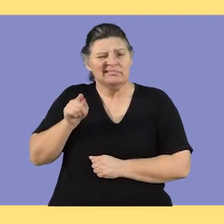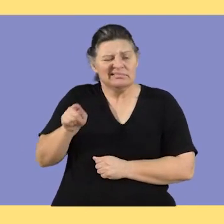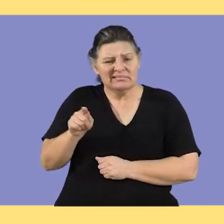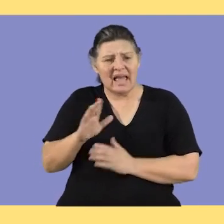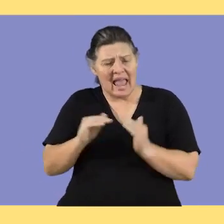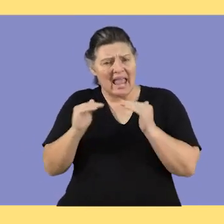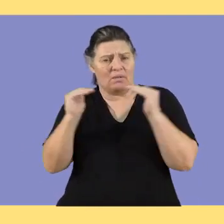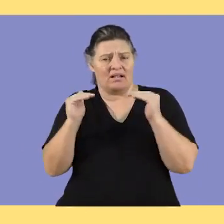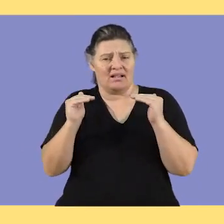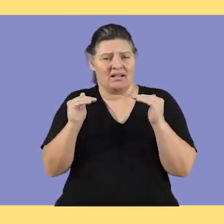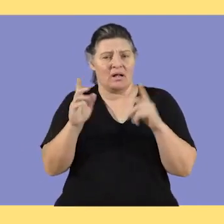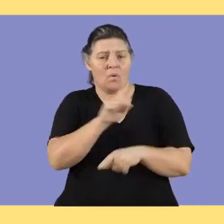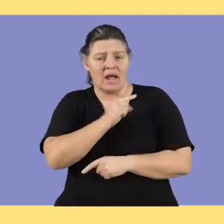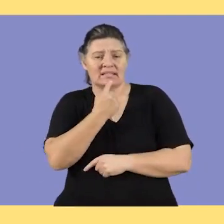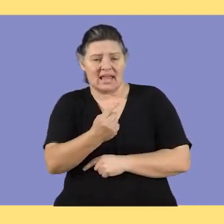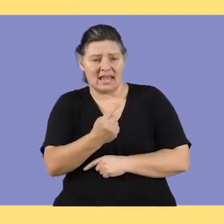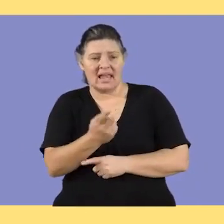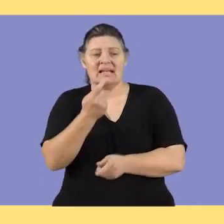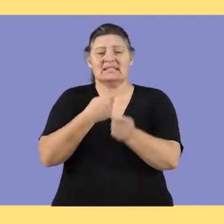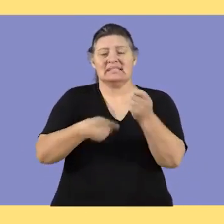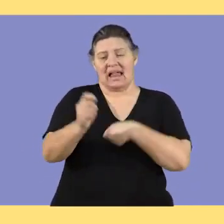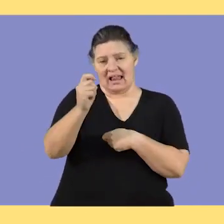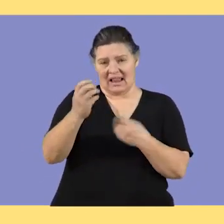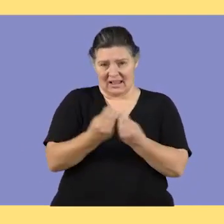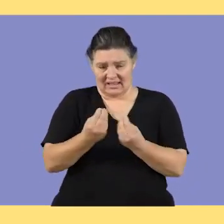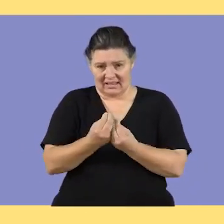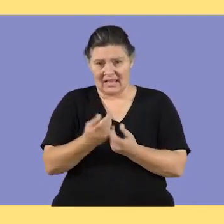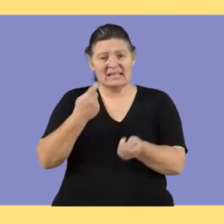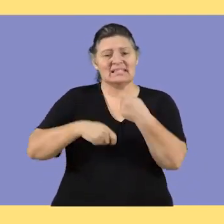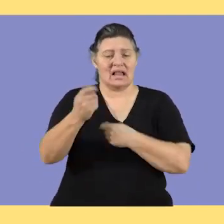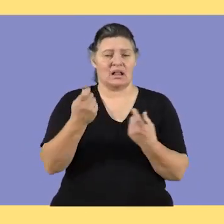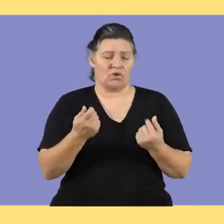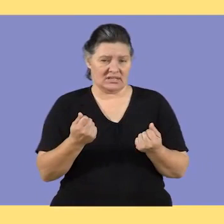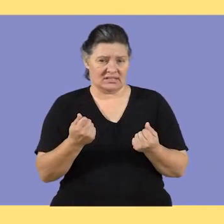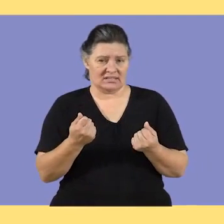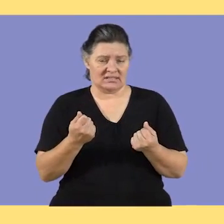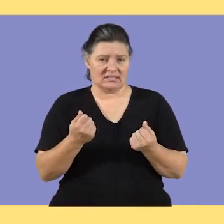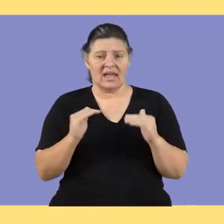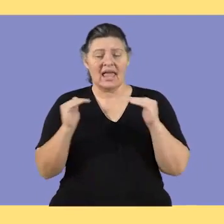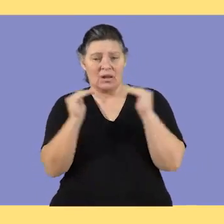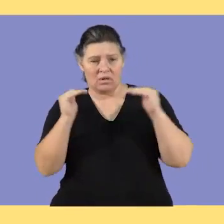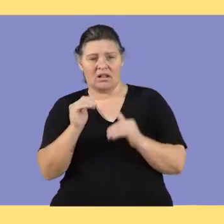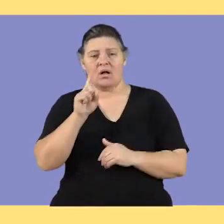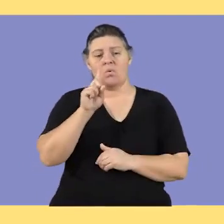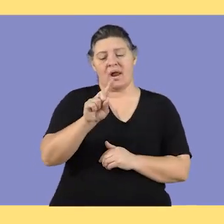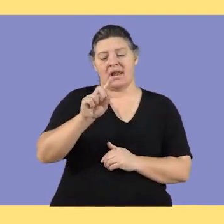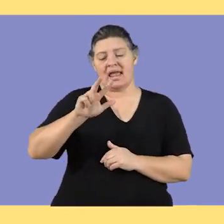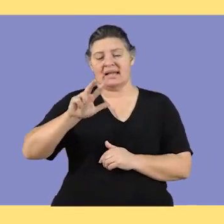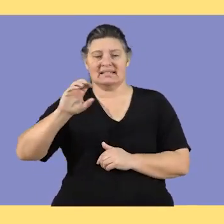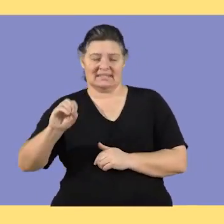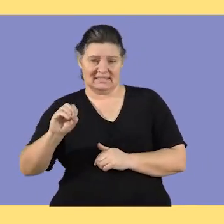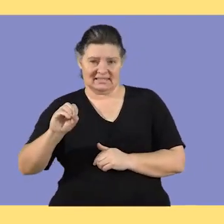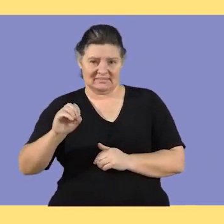150%. But this is equal now because it says sells goods, selling price, that is equal to the